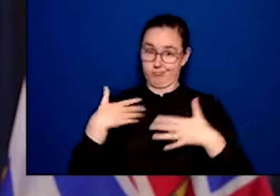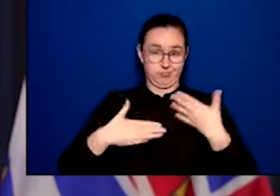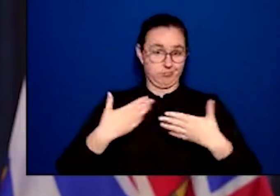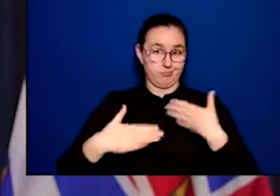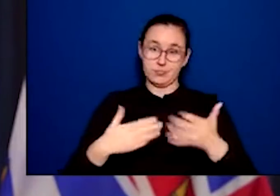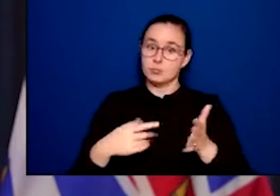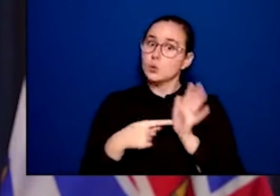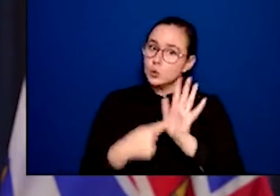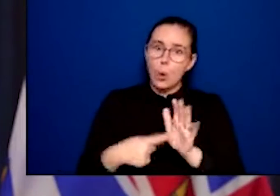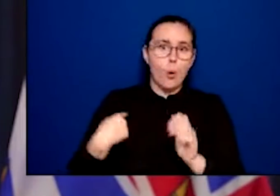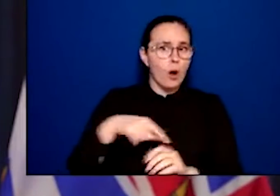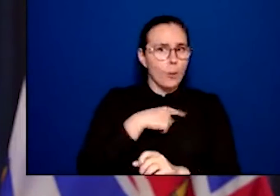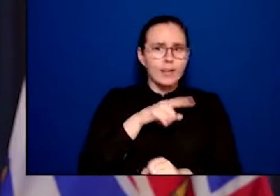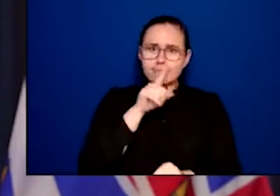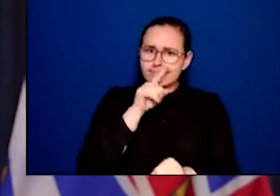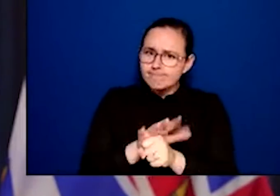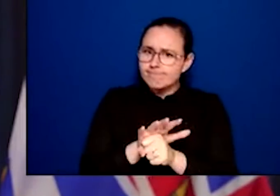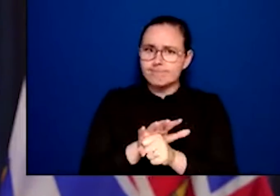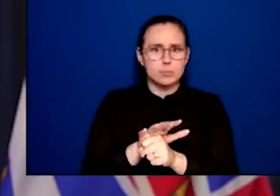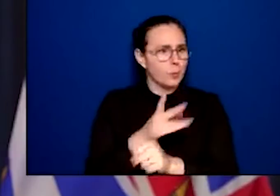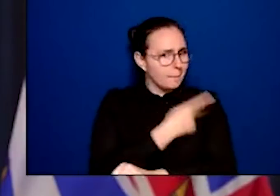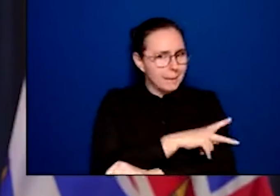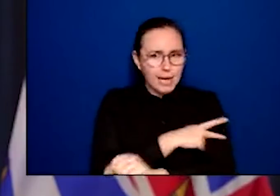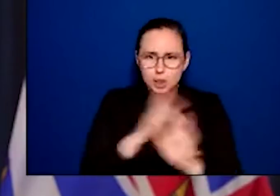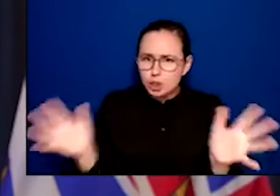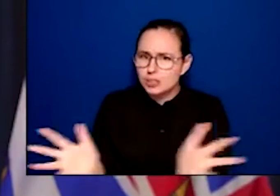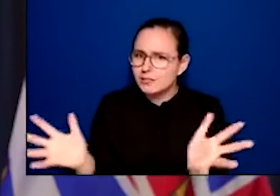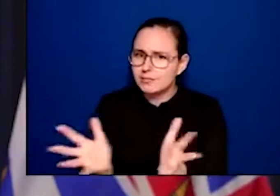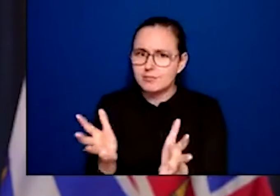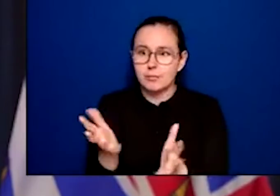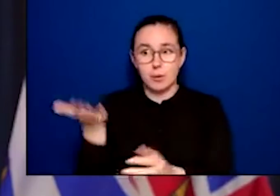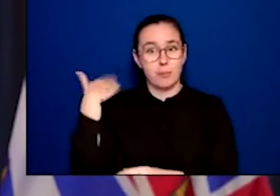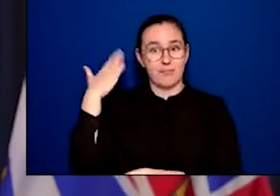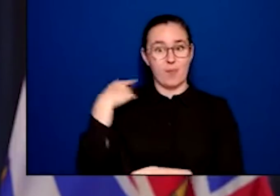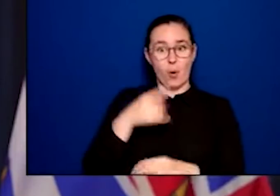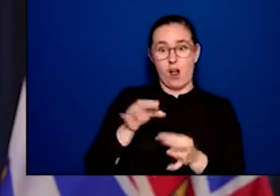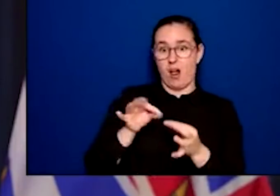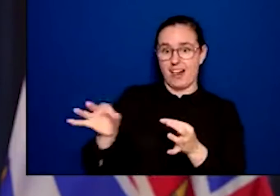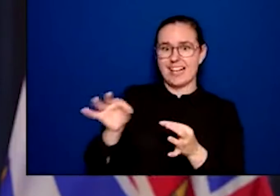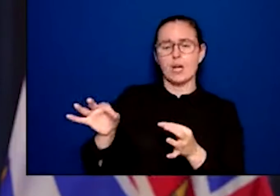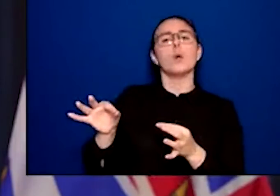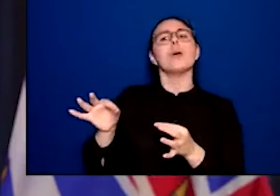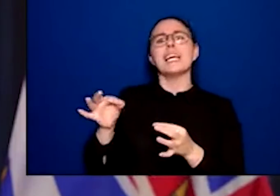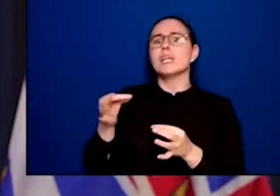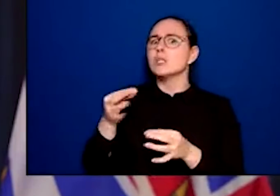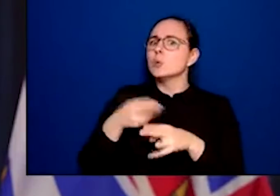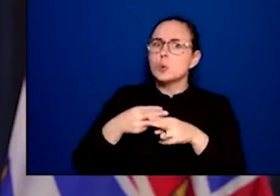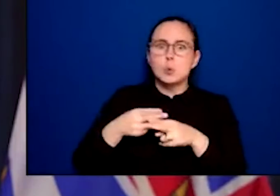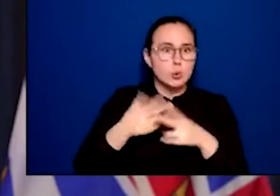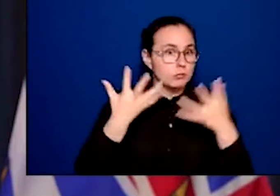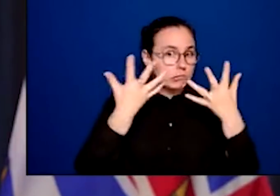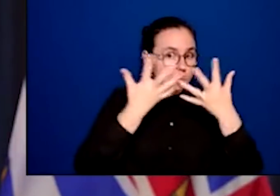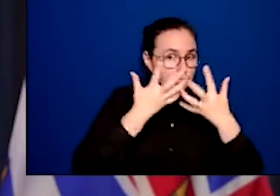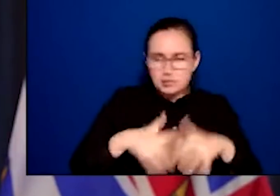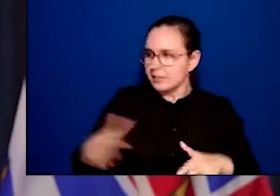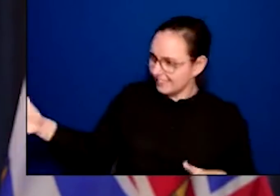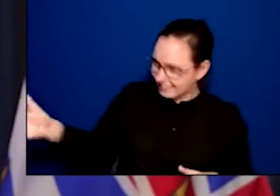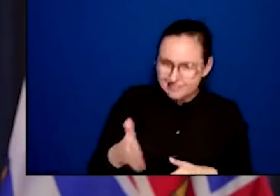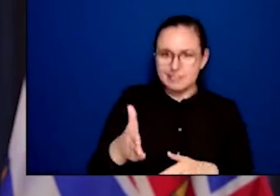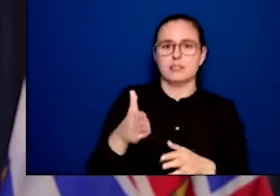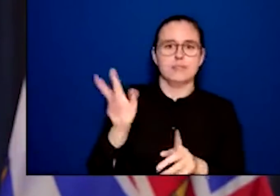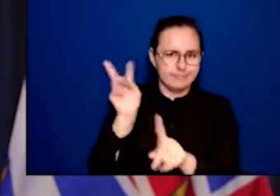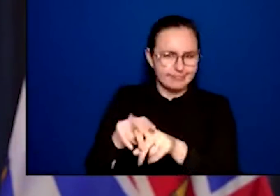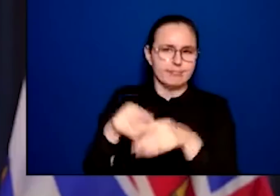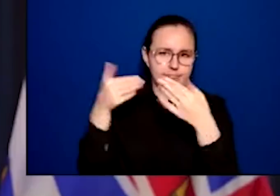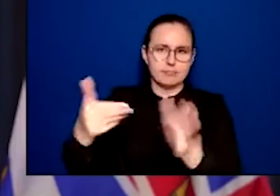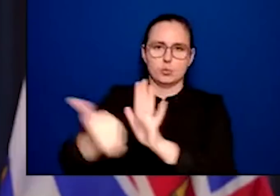every patient who have had their surgeries delayed, that they will soon receive a phone call to reschedule their surgeries. Every one of these